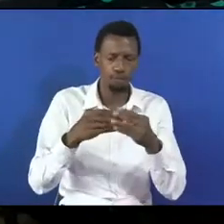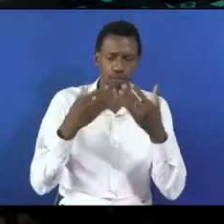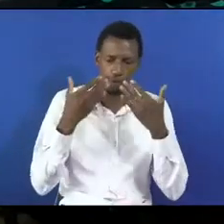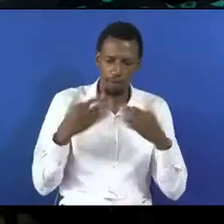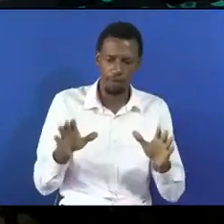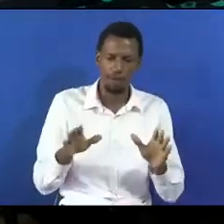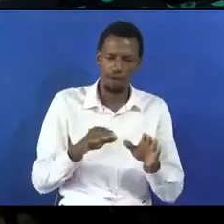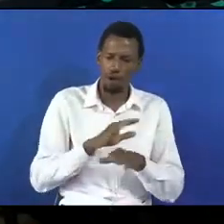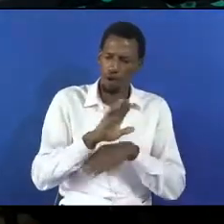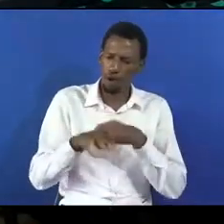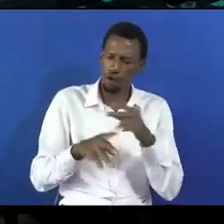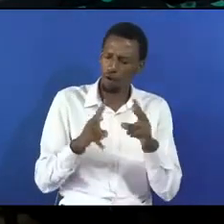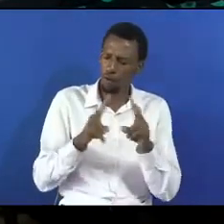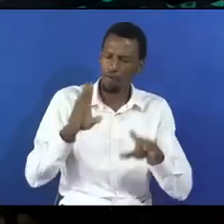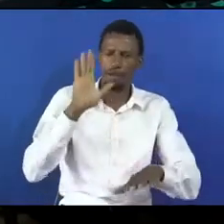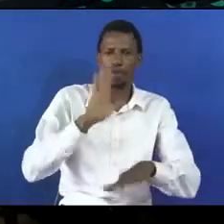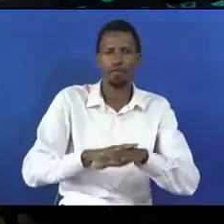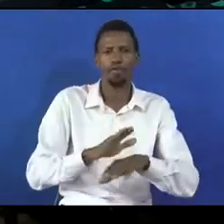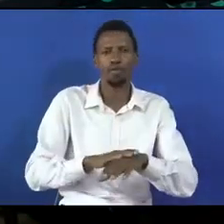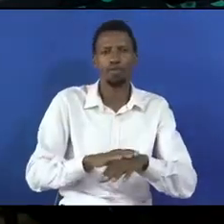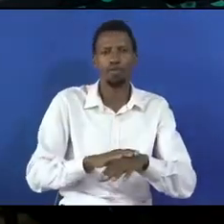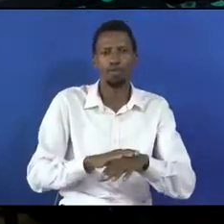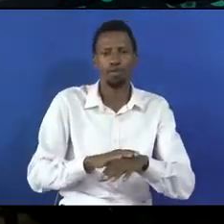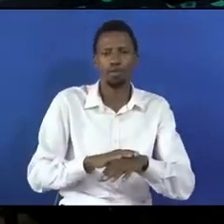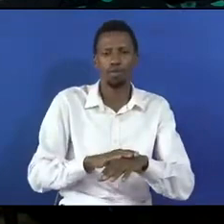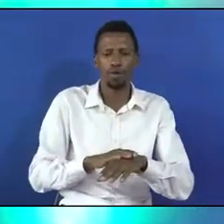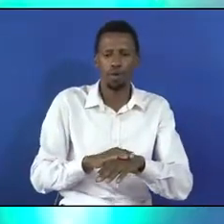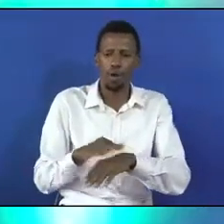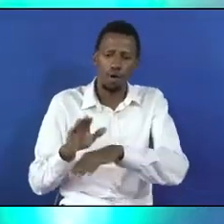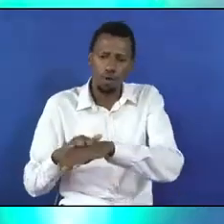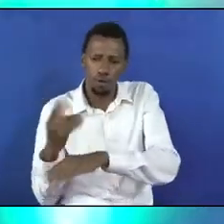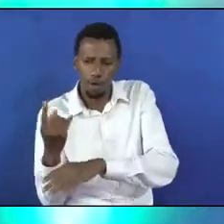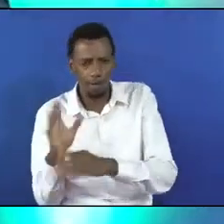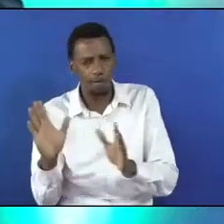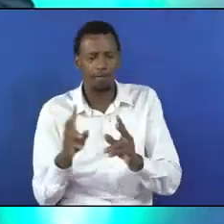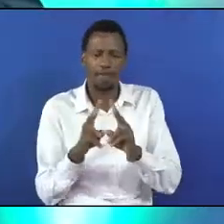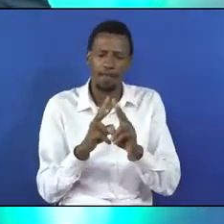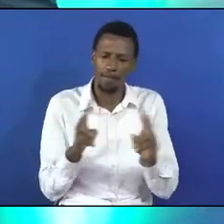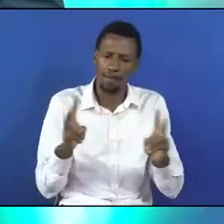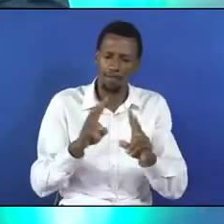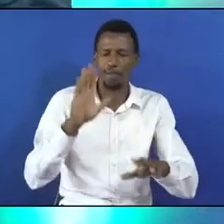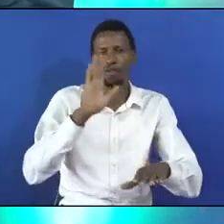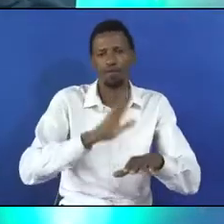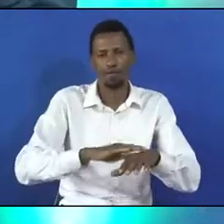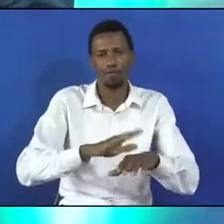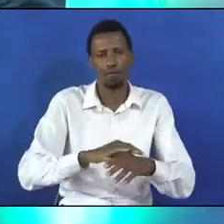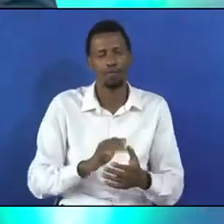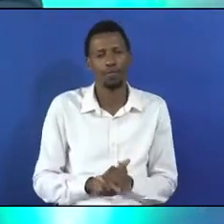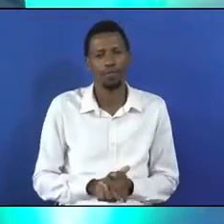and it was very good. It was not only good, it was very good.